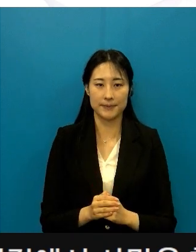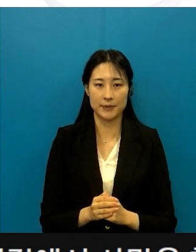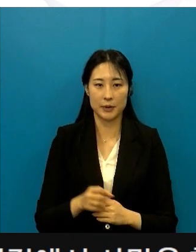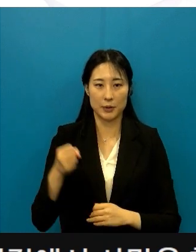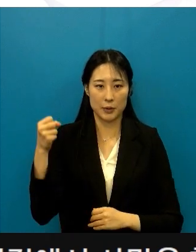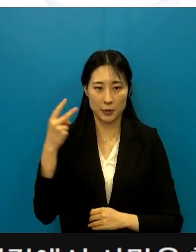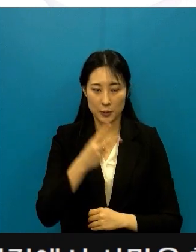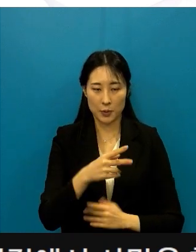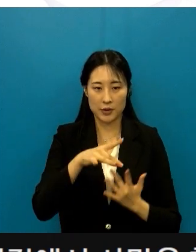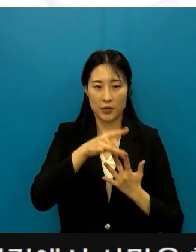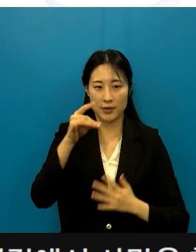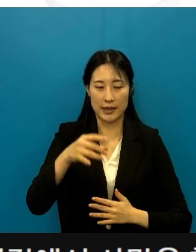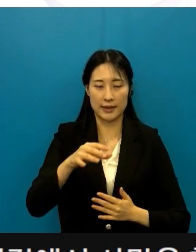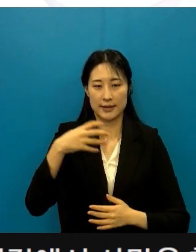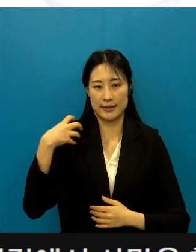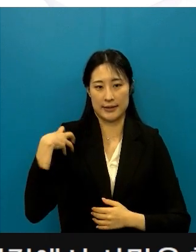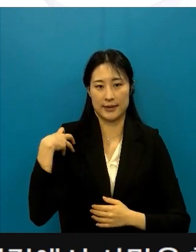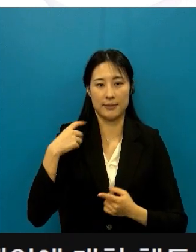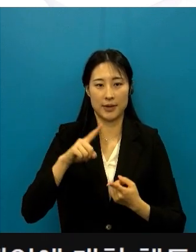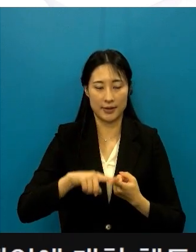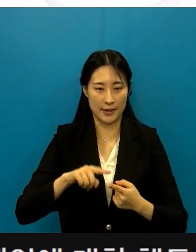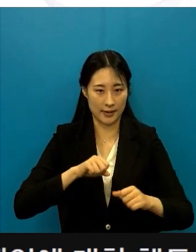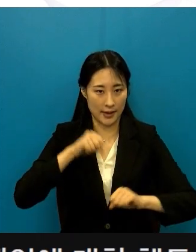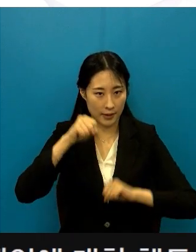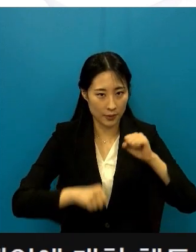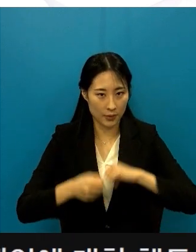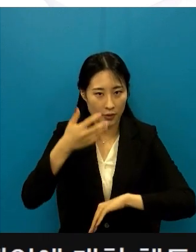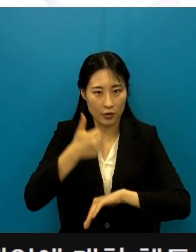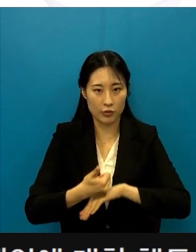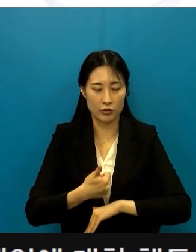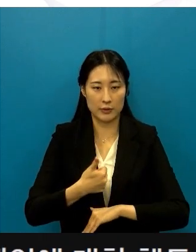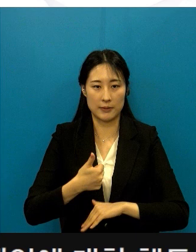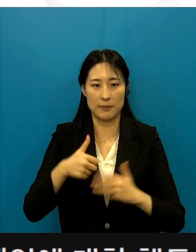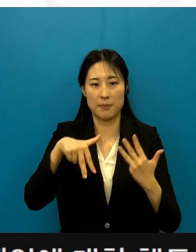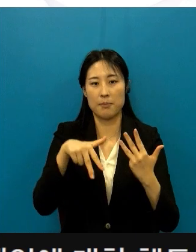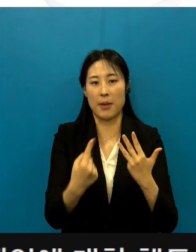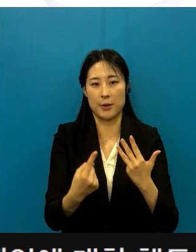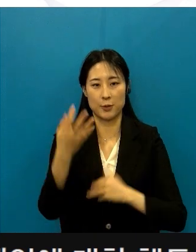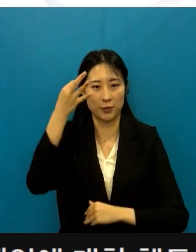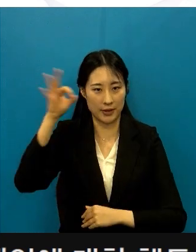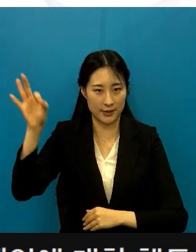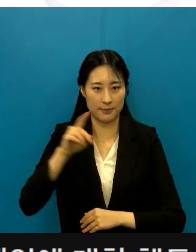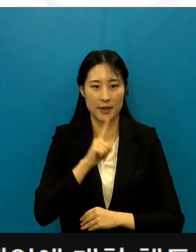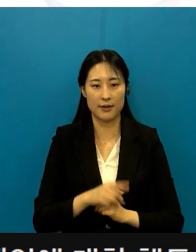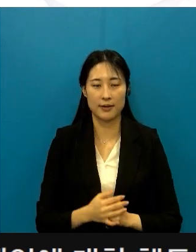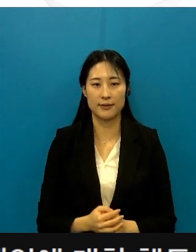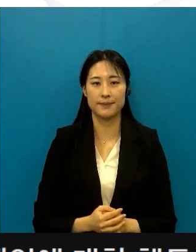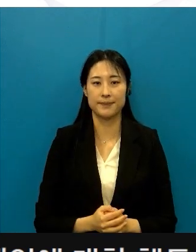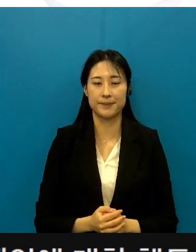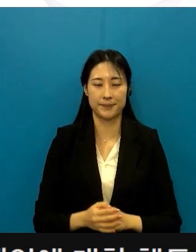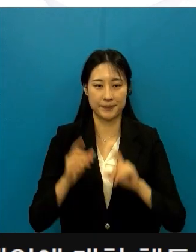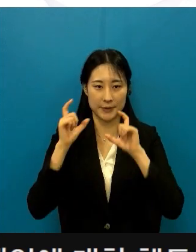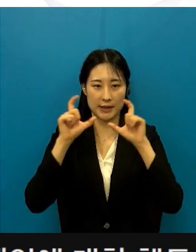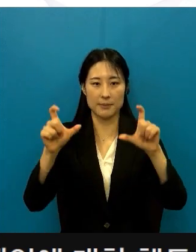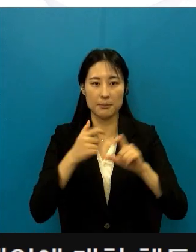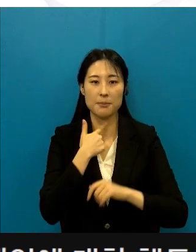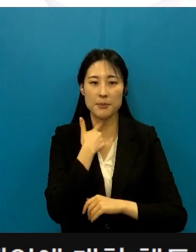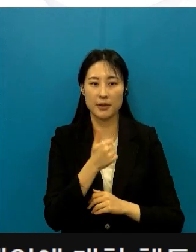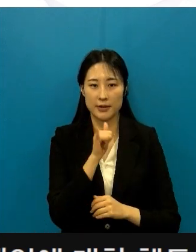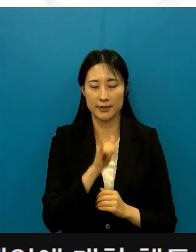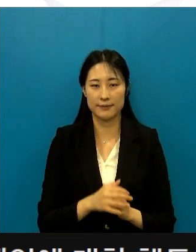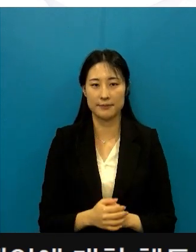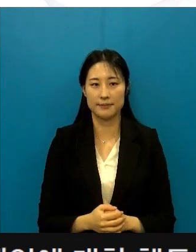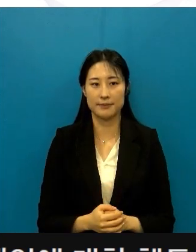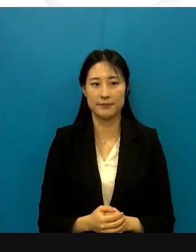private life within the meaning of Article 8 of the Convention. So while Article 2 protects